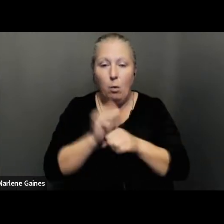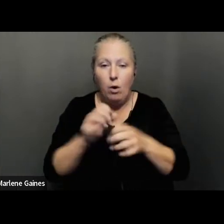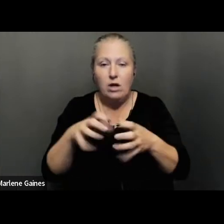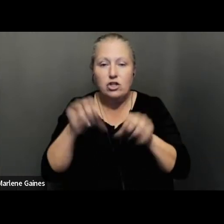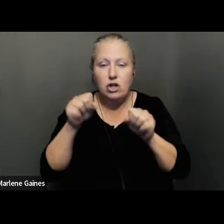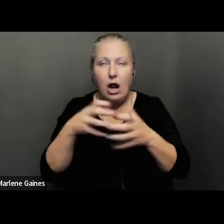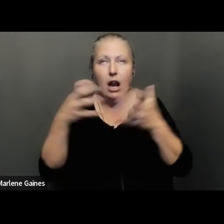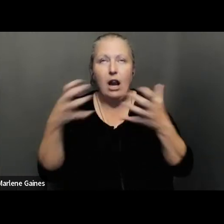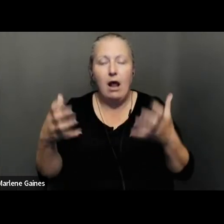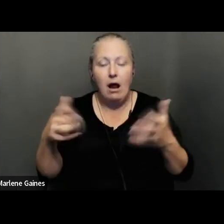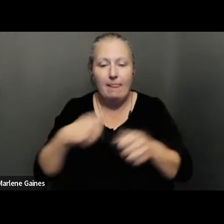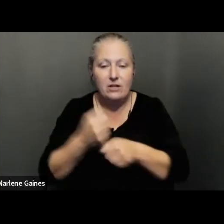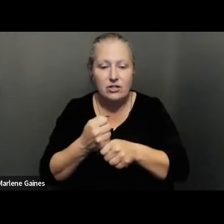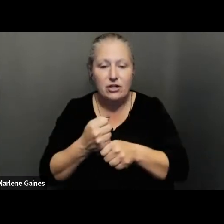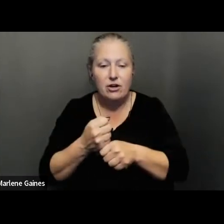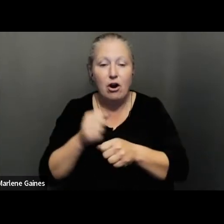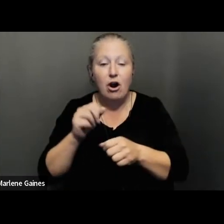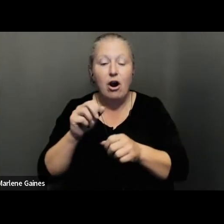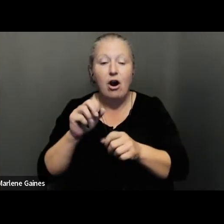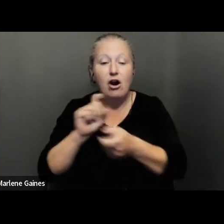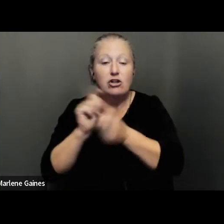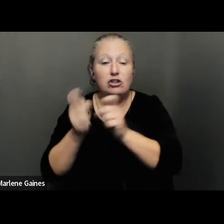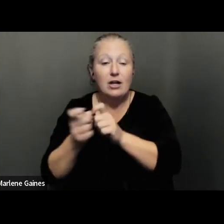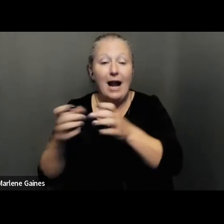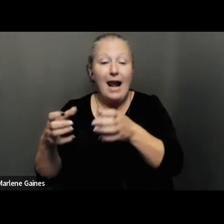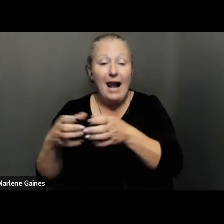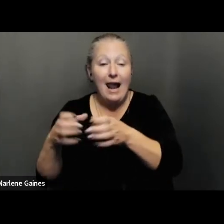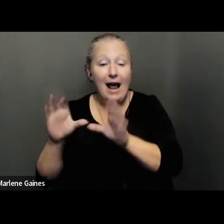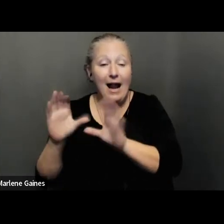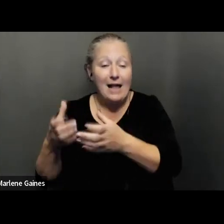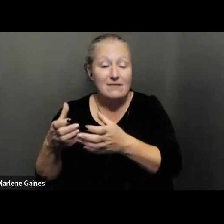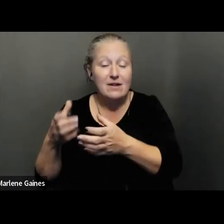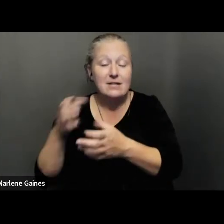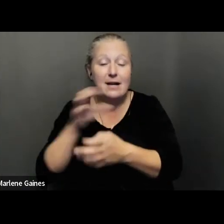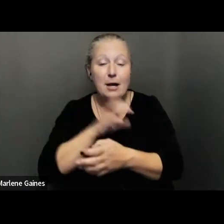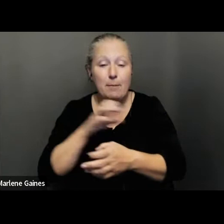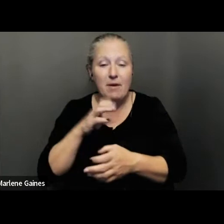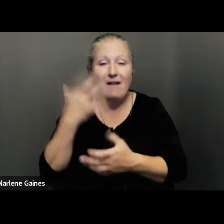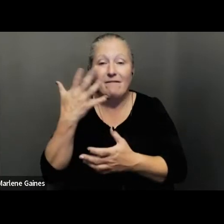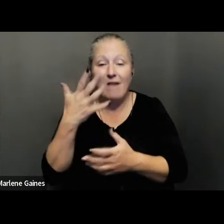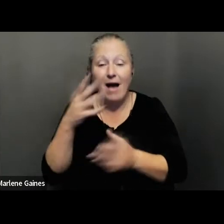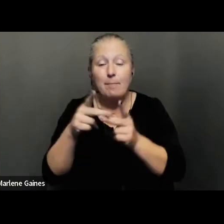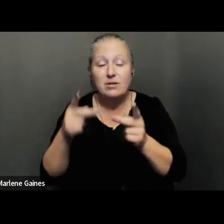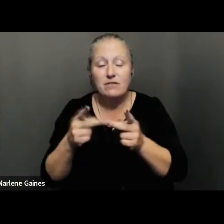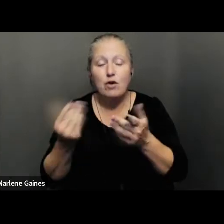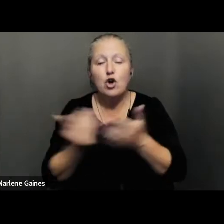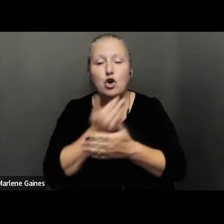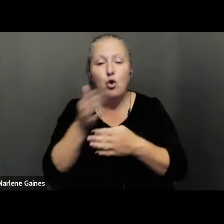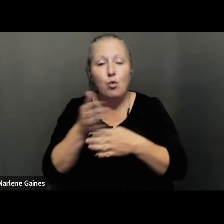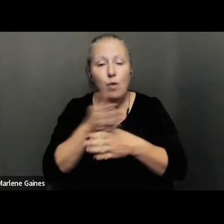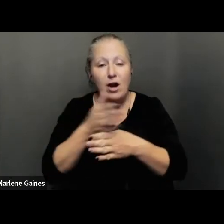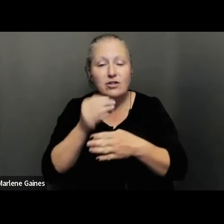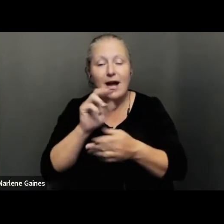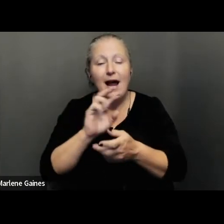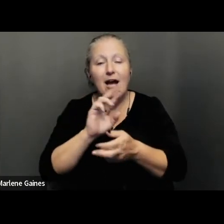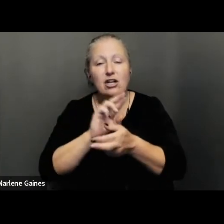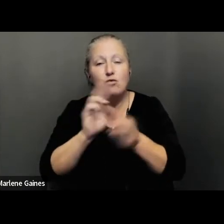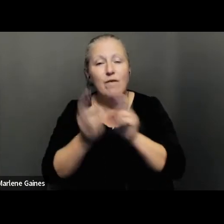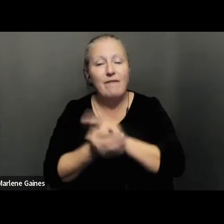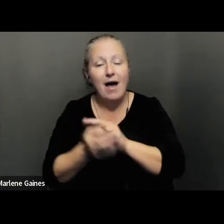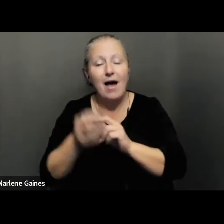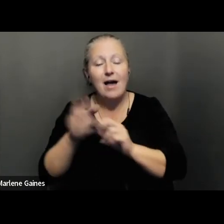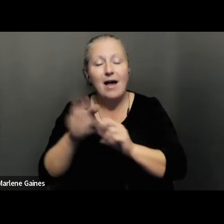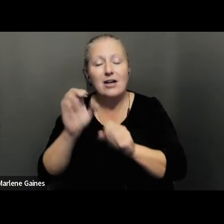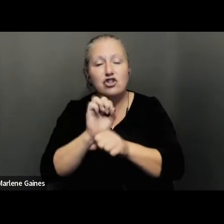the reclassification committee recommends 5 positions for new ranges and revised job descriptions.